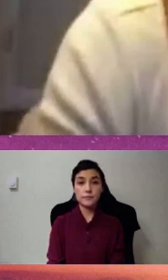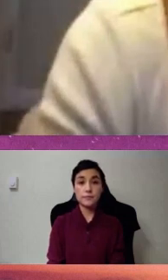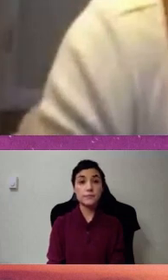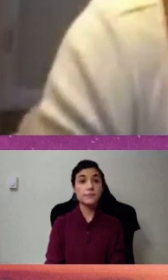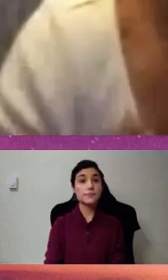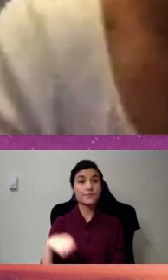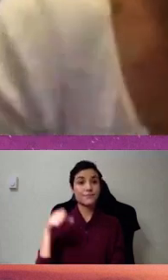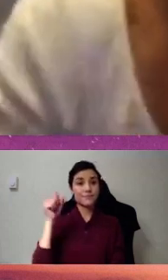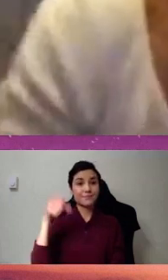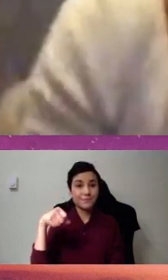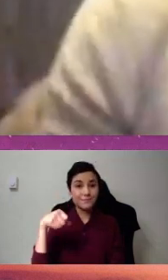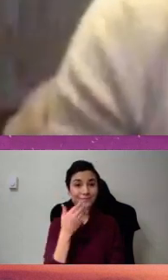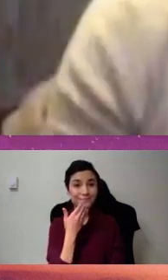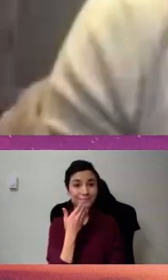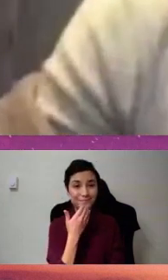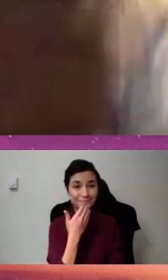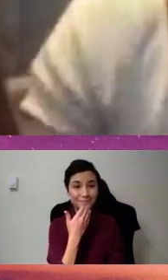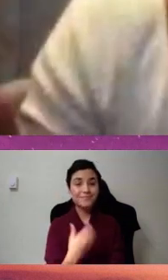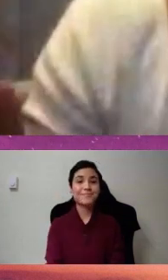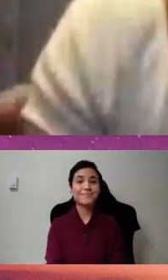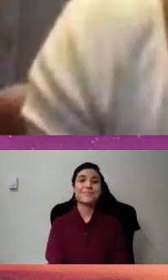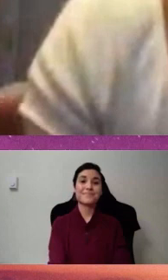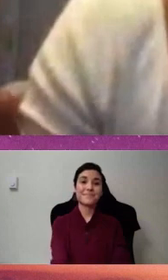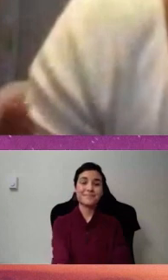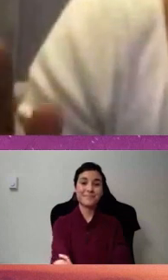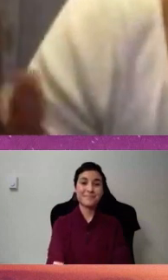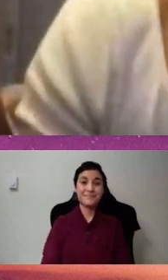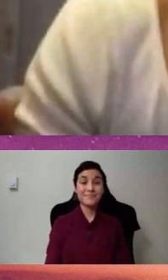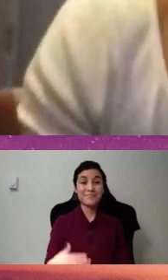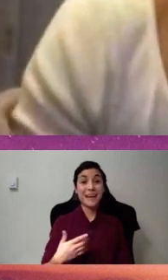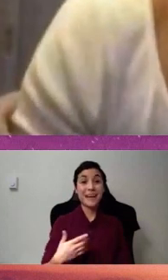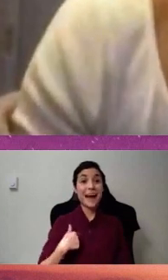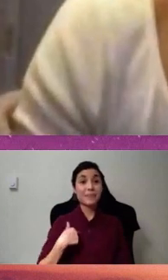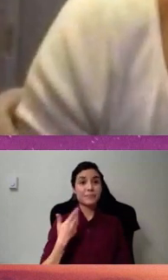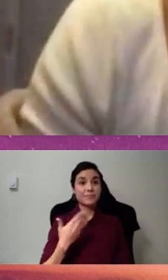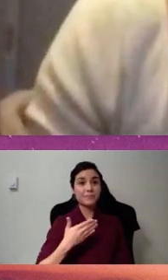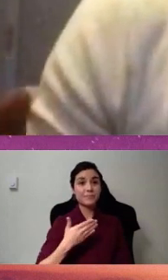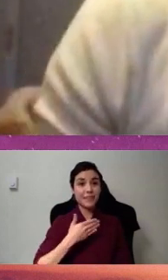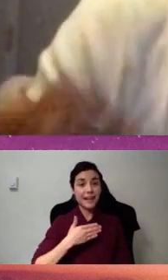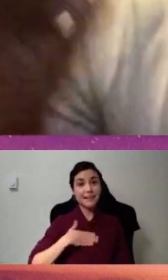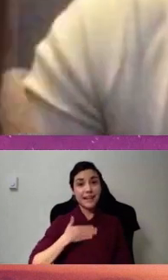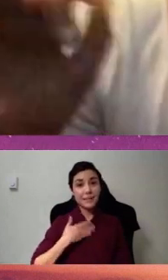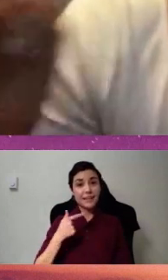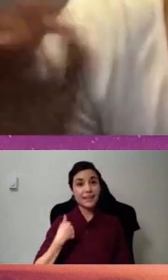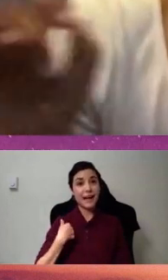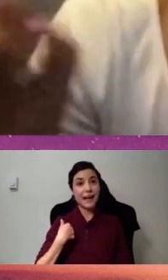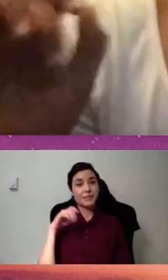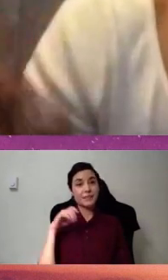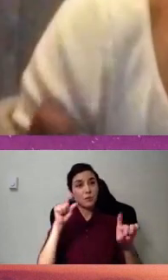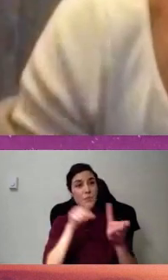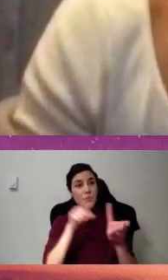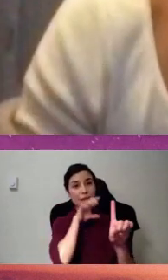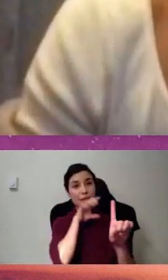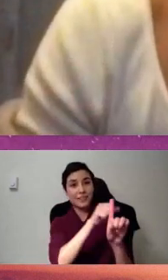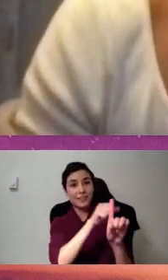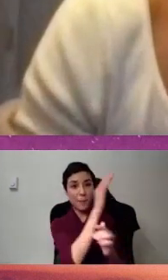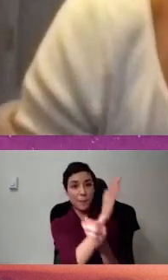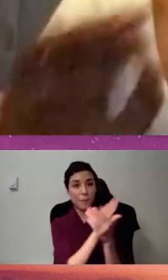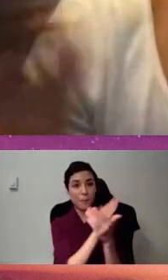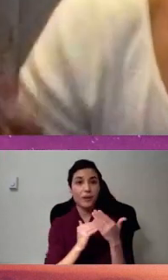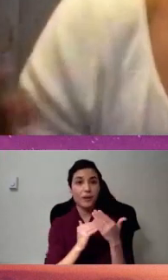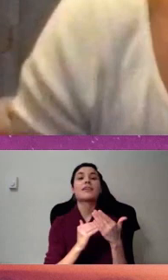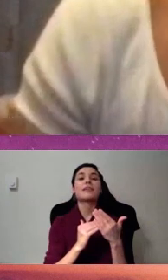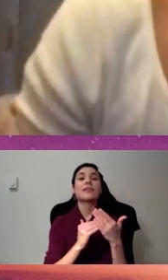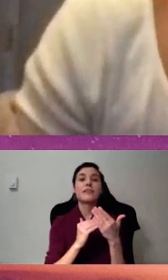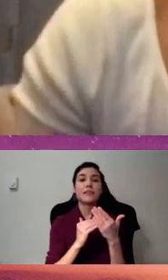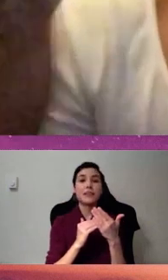Yes, thank you. Thank you so much. I'm glad that I caught that part. And I just agree with what everybody has said before me so far. There was bits and pieces that I got to